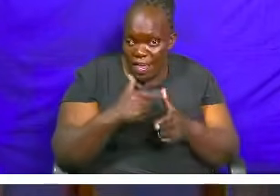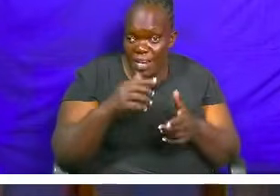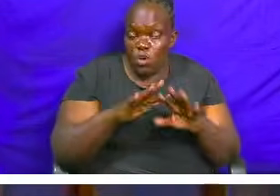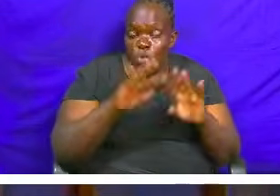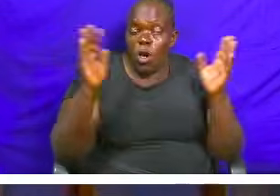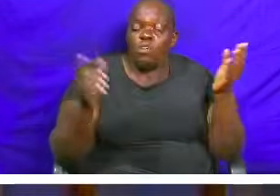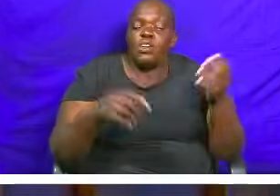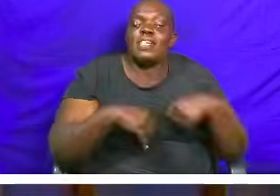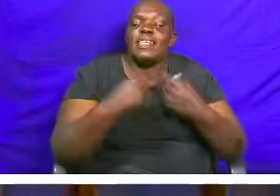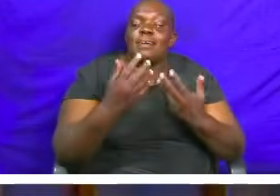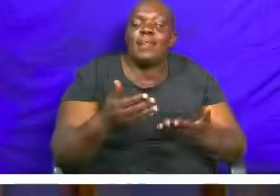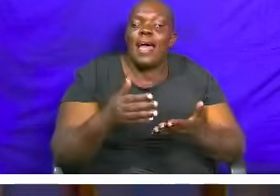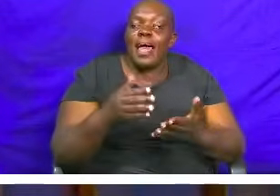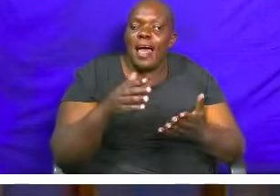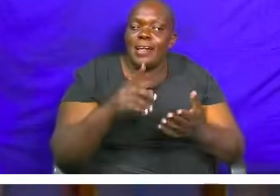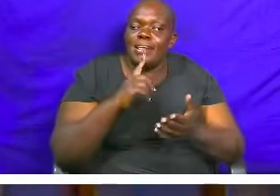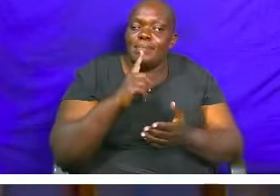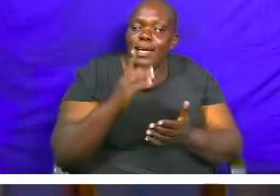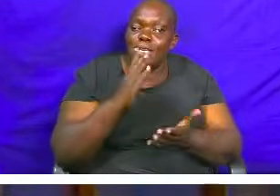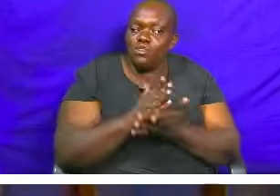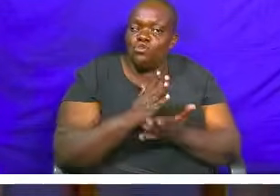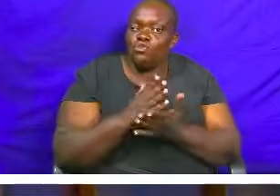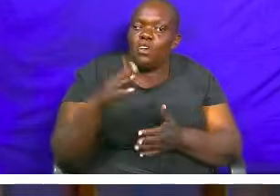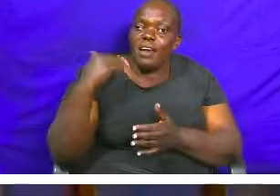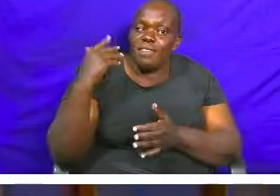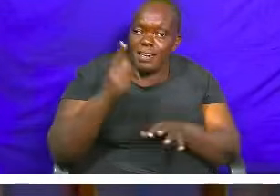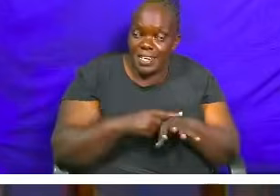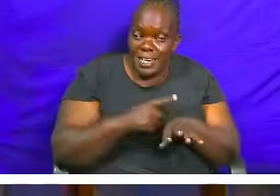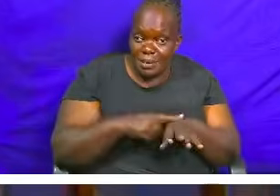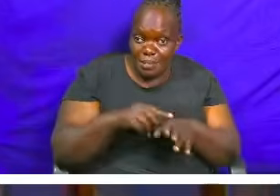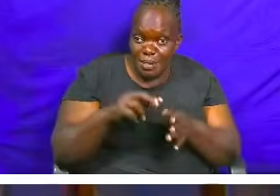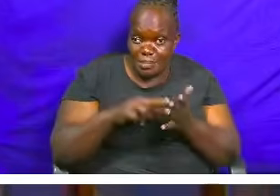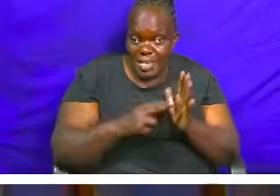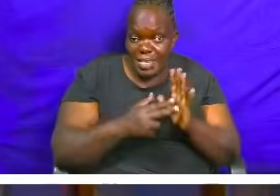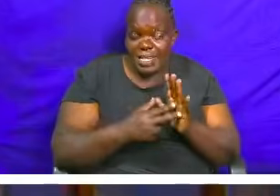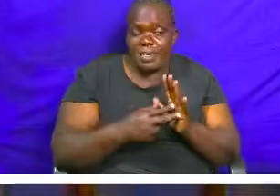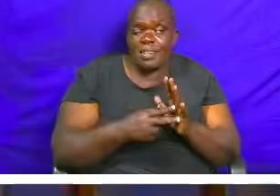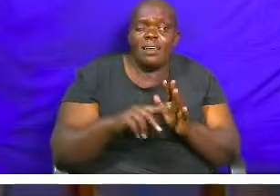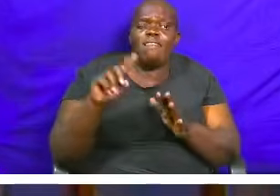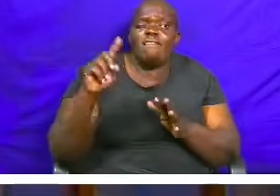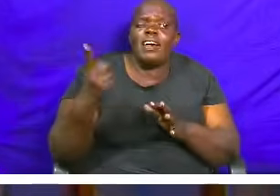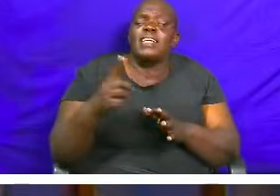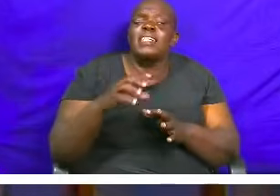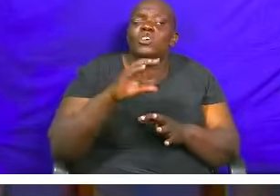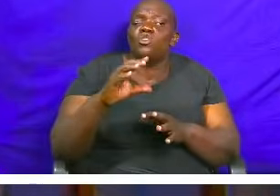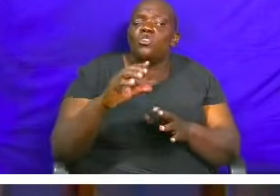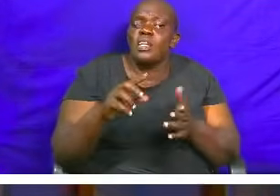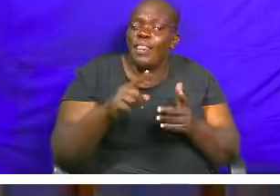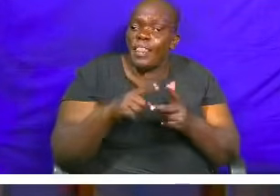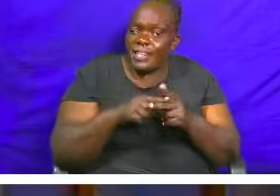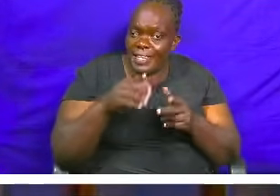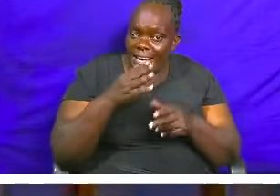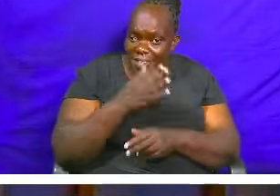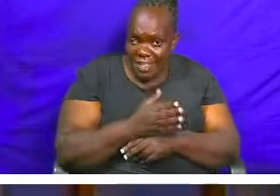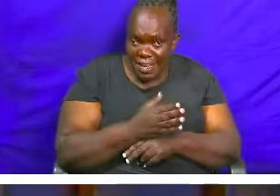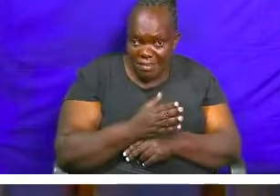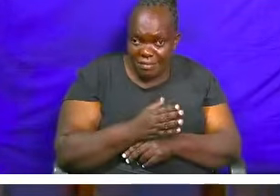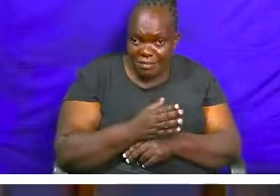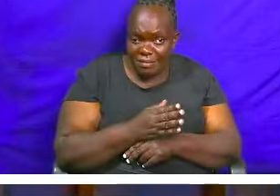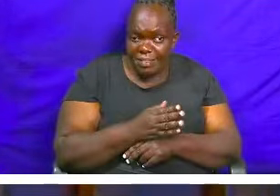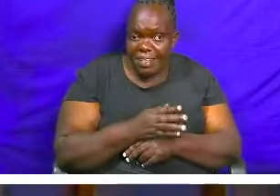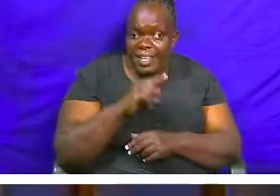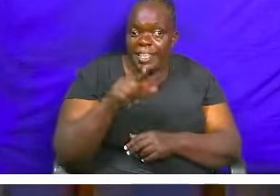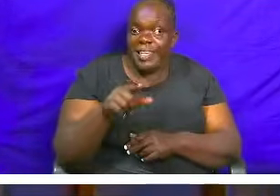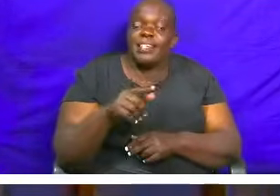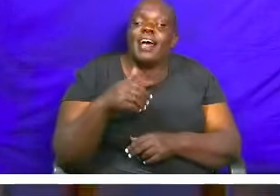supply out, and the demand has remained constant. So it means first prices will start skyrocketing, and that